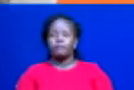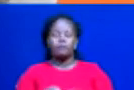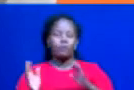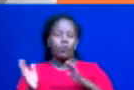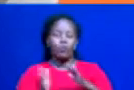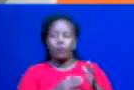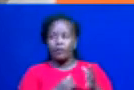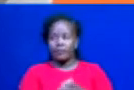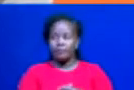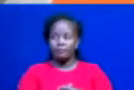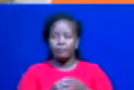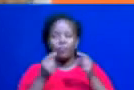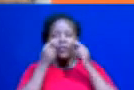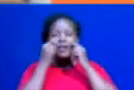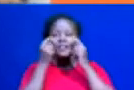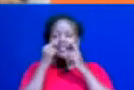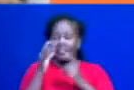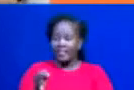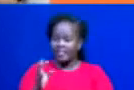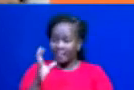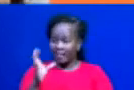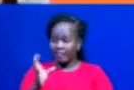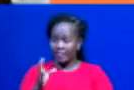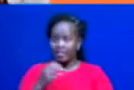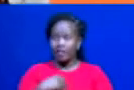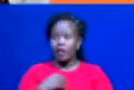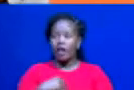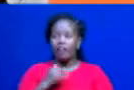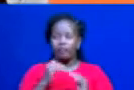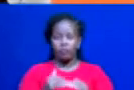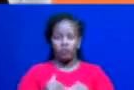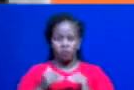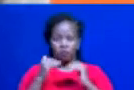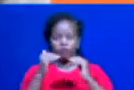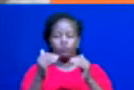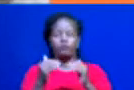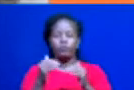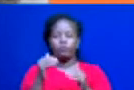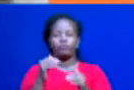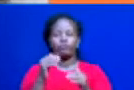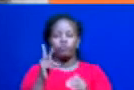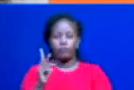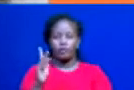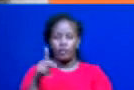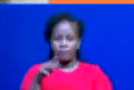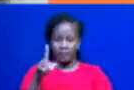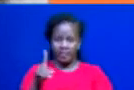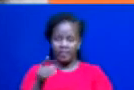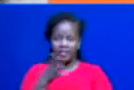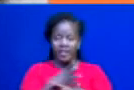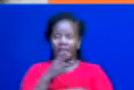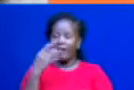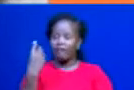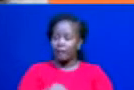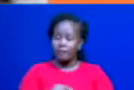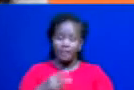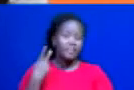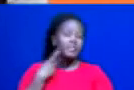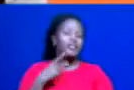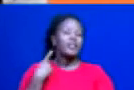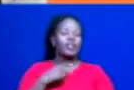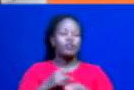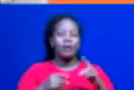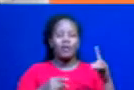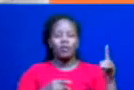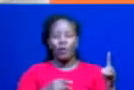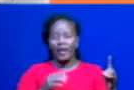Tusker FC have moved to the top of the Kenya Premier League table after beating Kariobangi Sharks 1-0 at the Nyayo